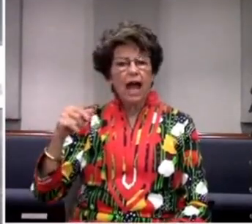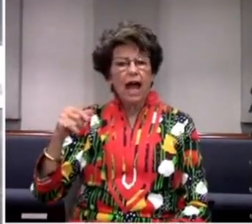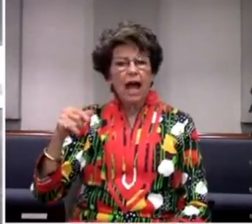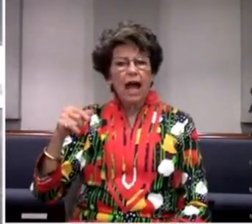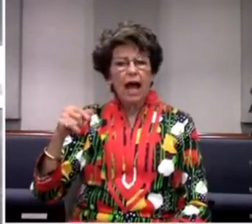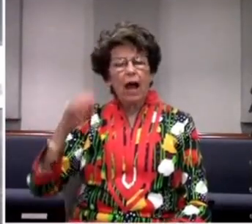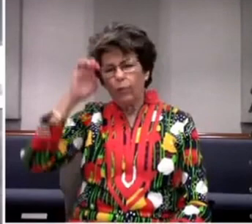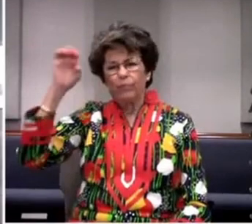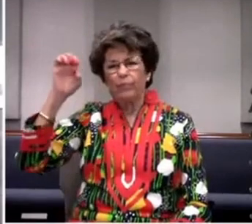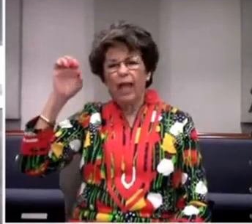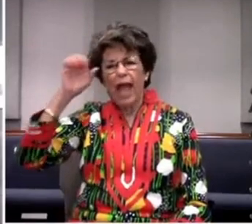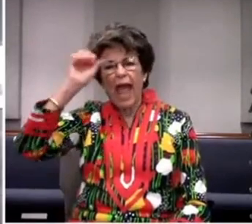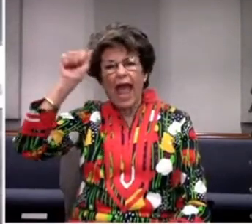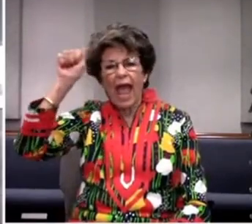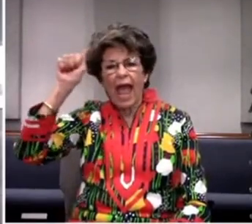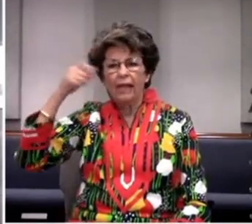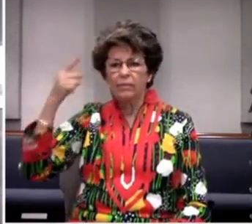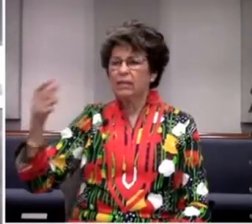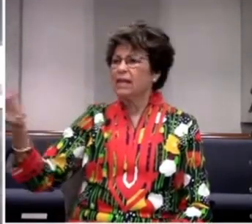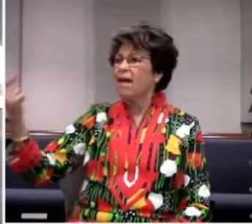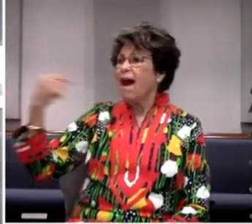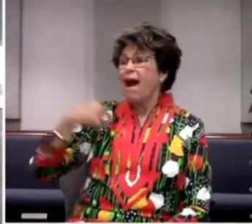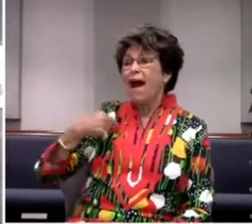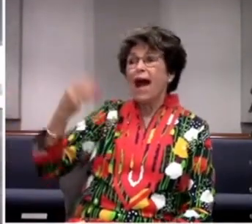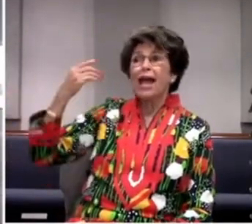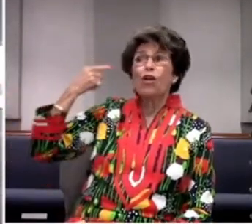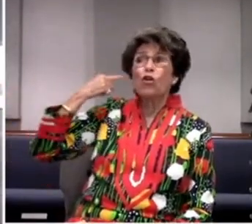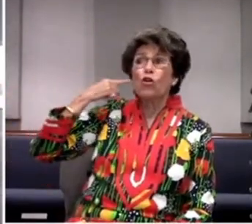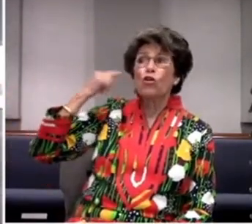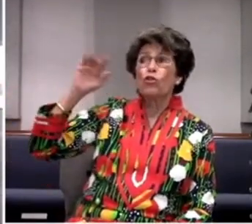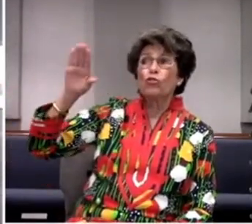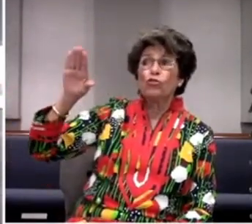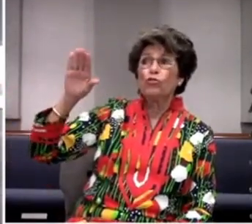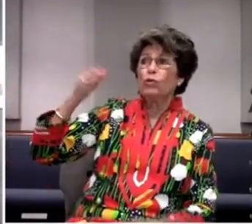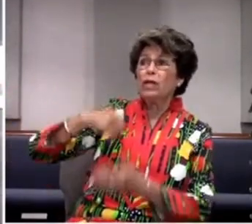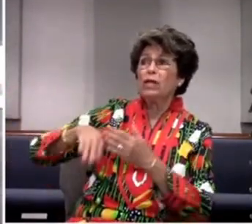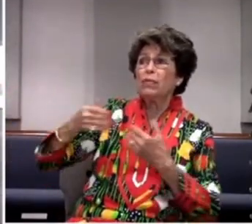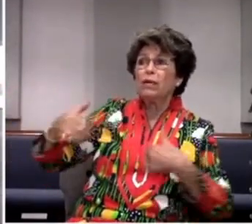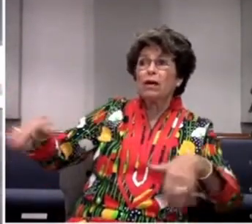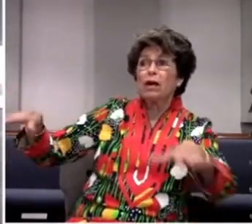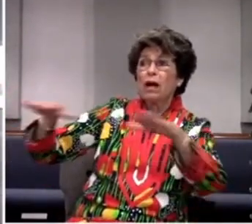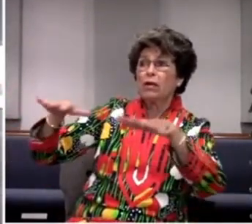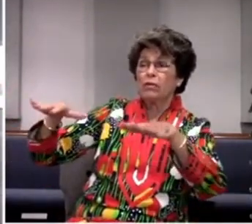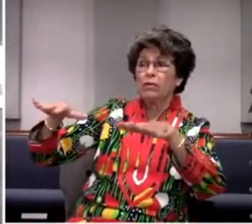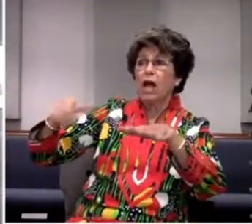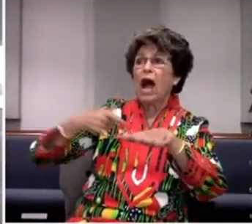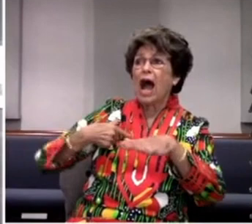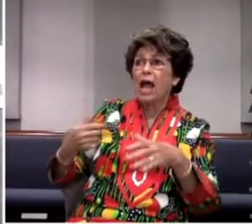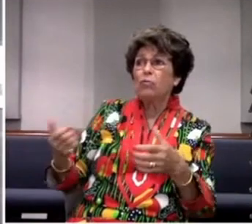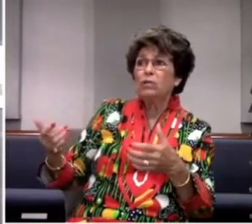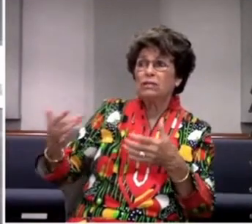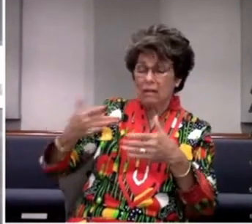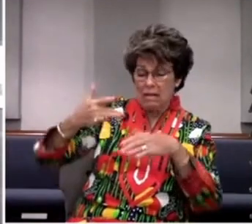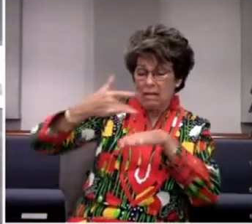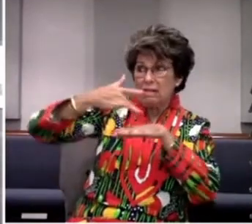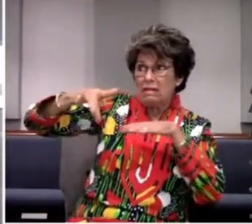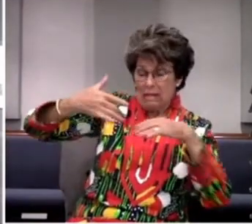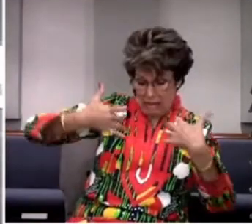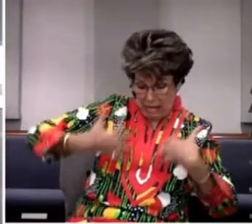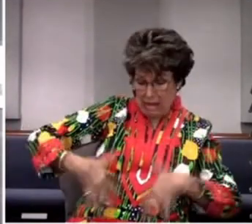garden, and I was afraid because I was naked, and I hid